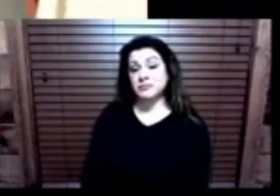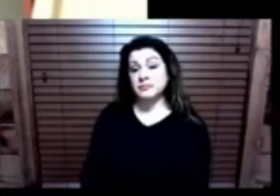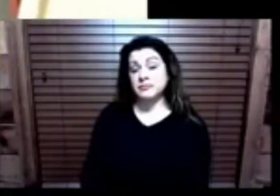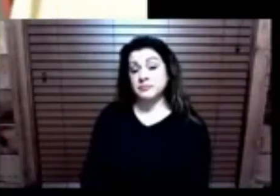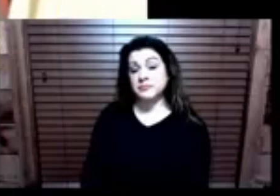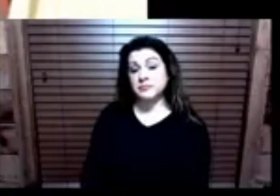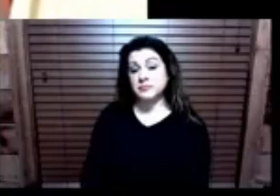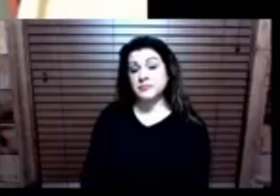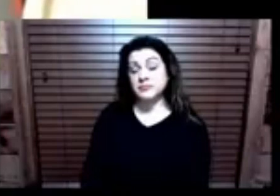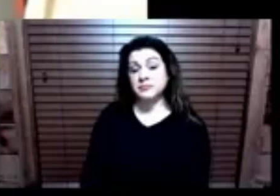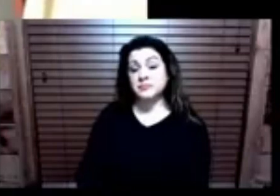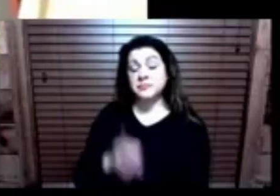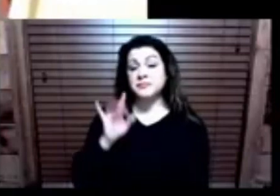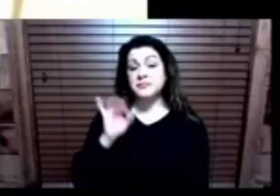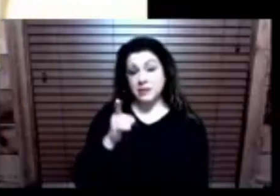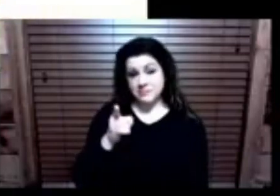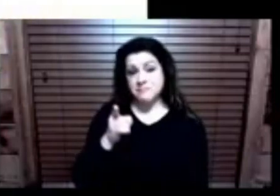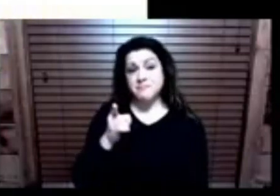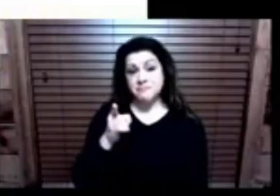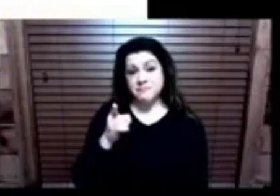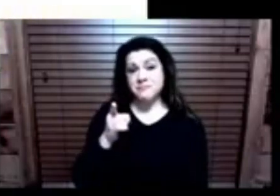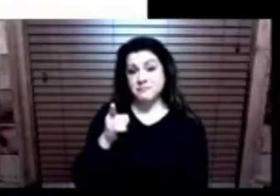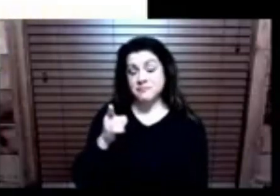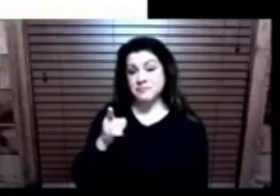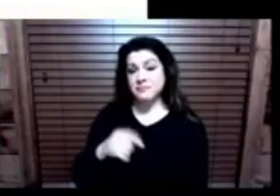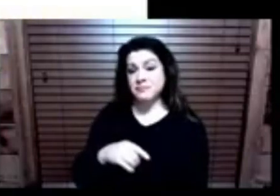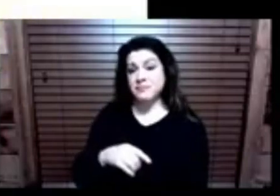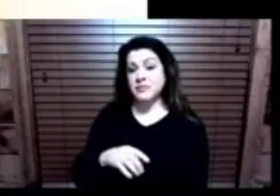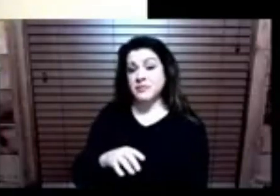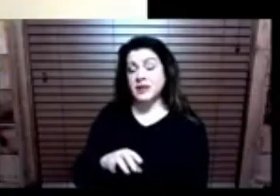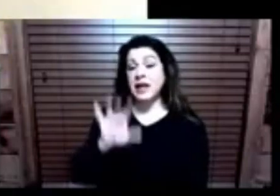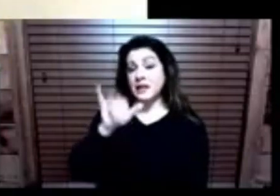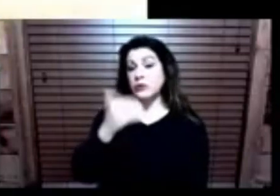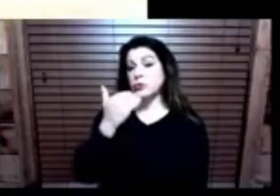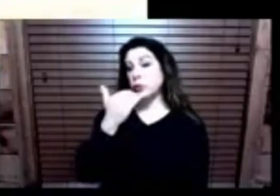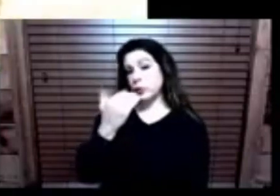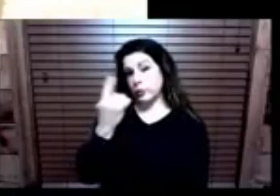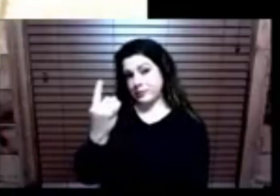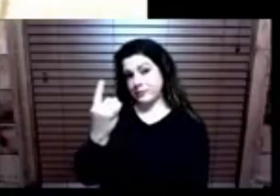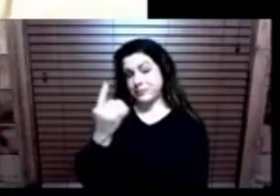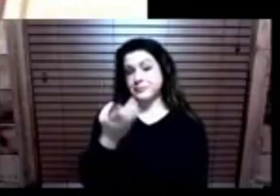Yeah. Oh, yeah. This was a good one.